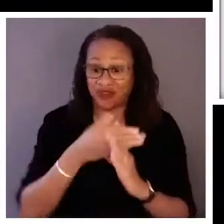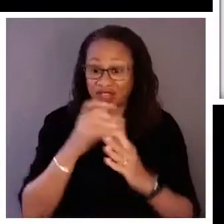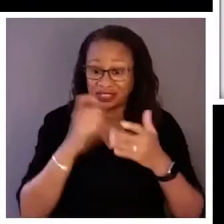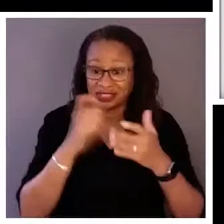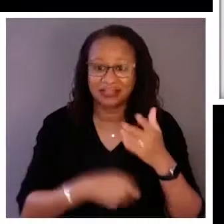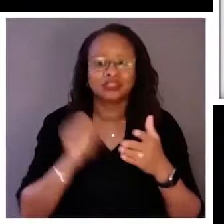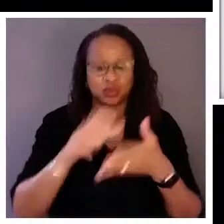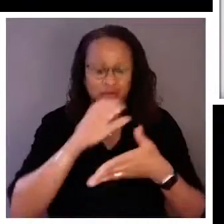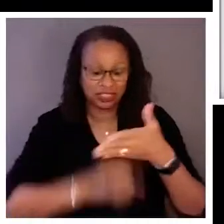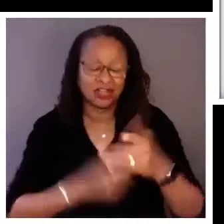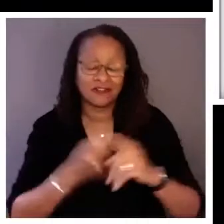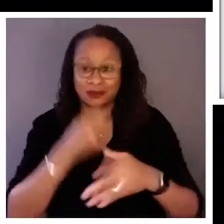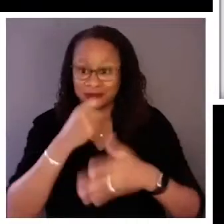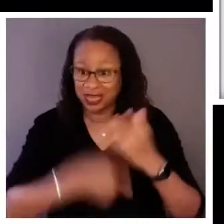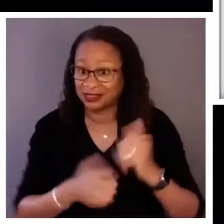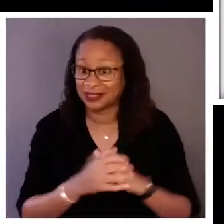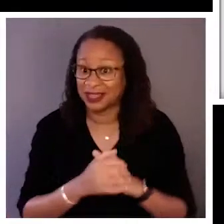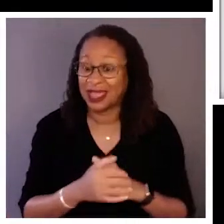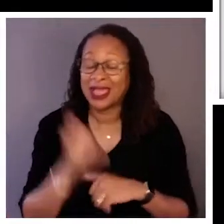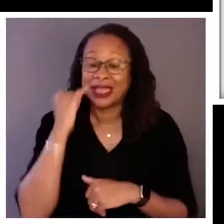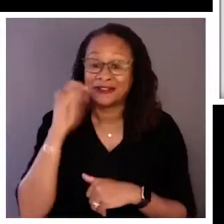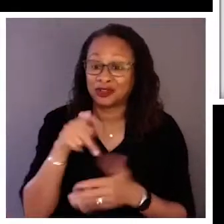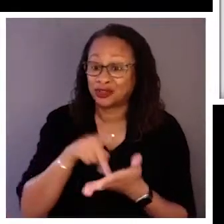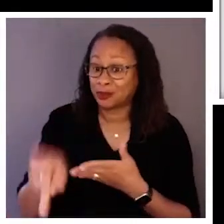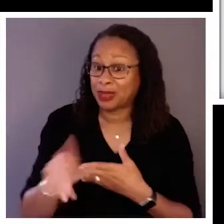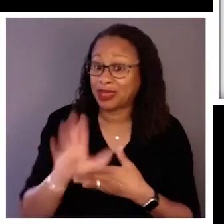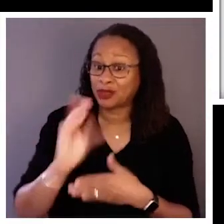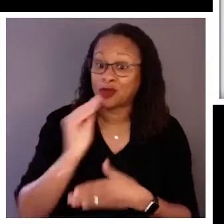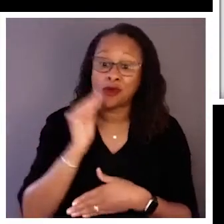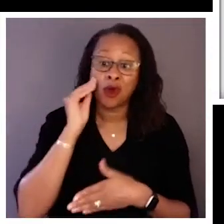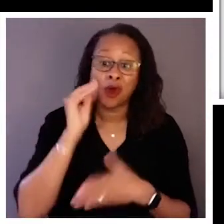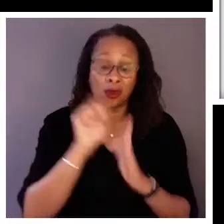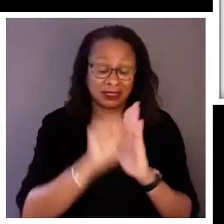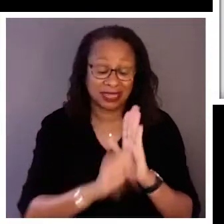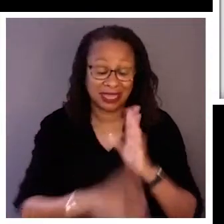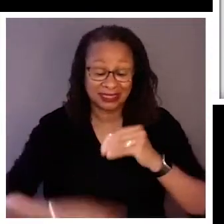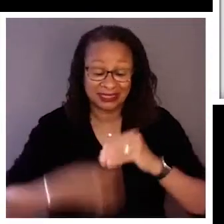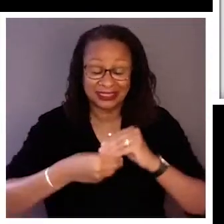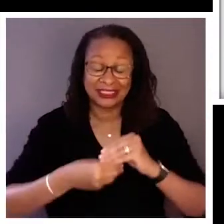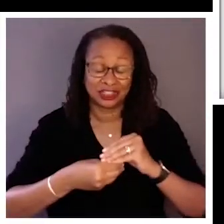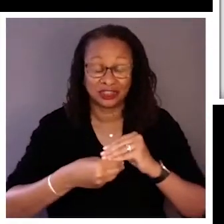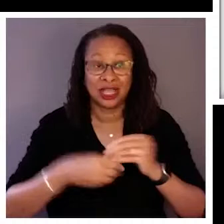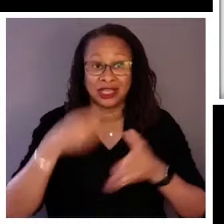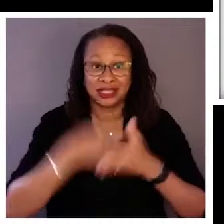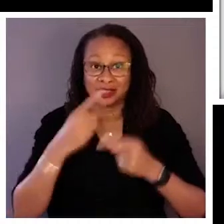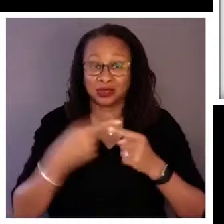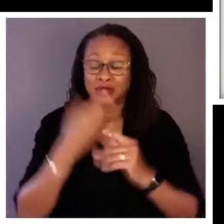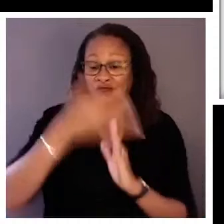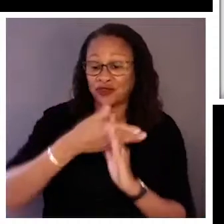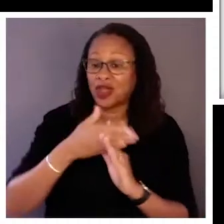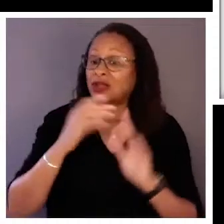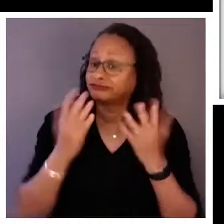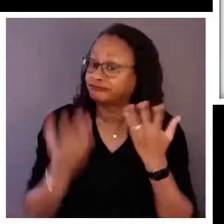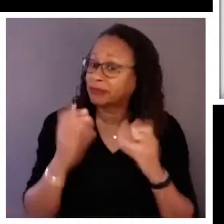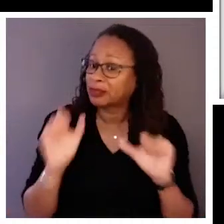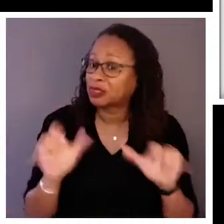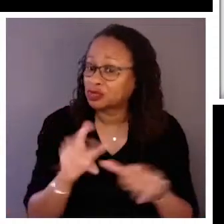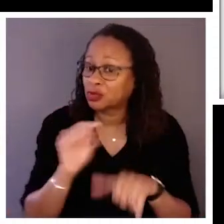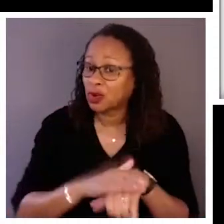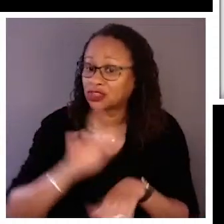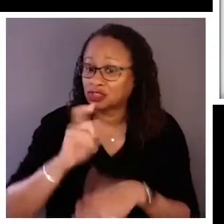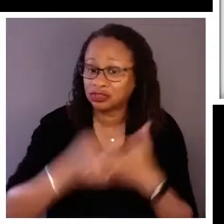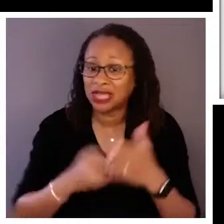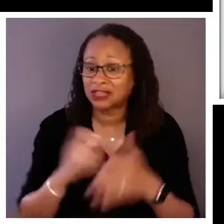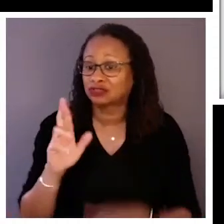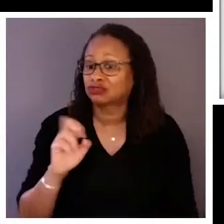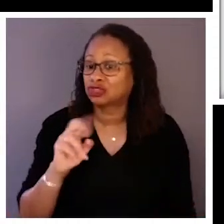deductible. If you had to pay your home state additional tax when you filed, you might be able to deduct that on your tax return.